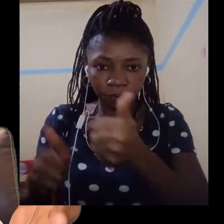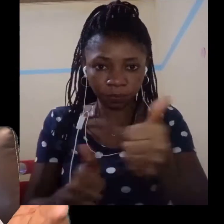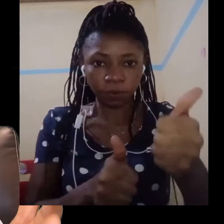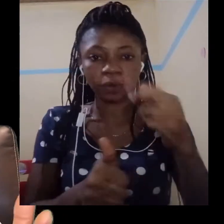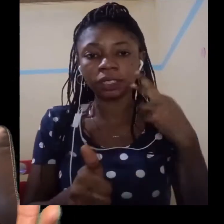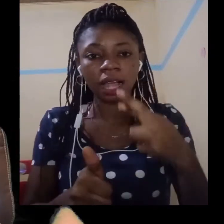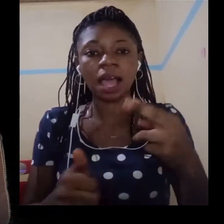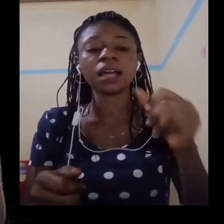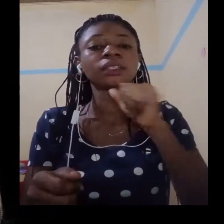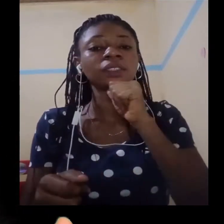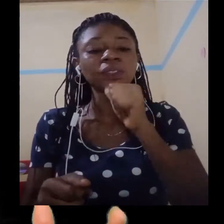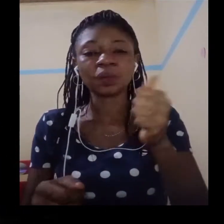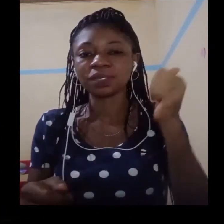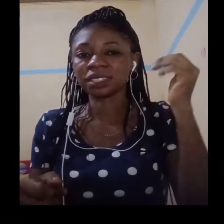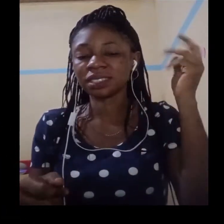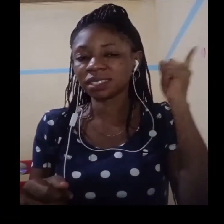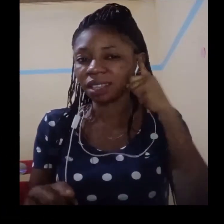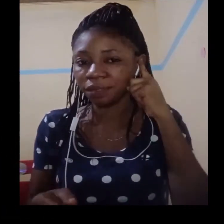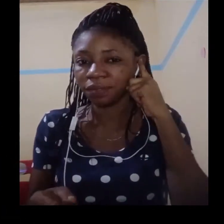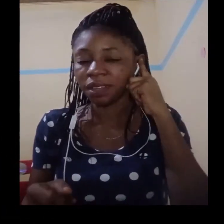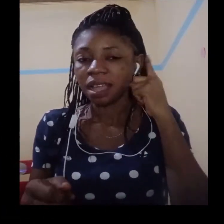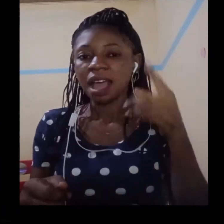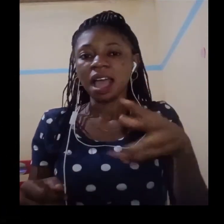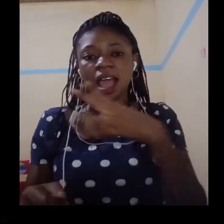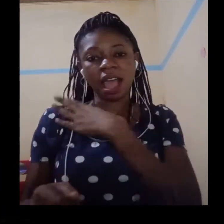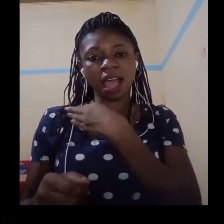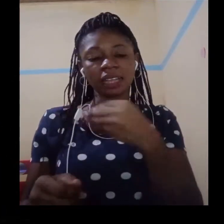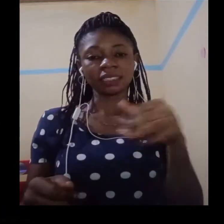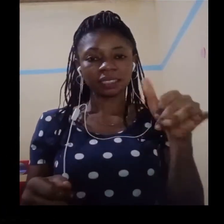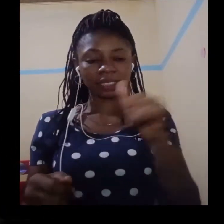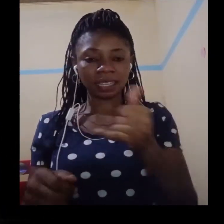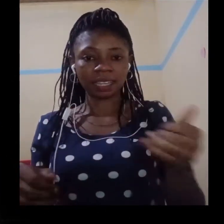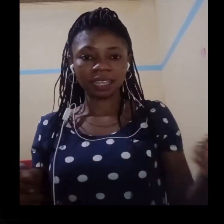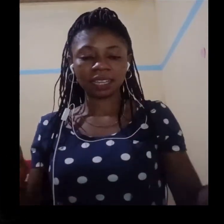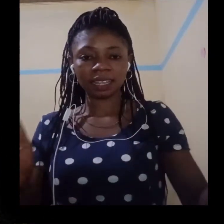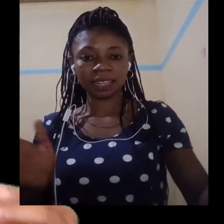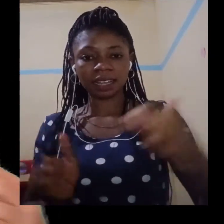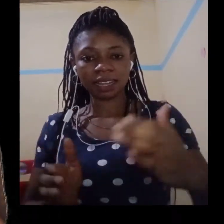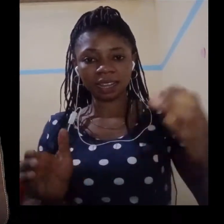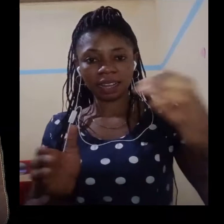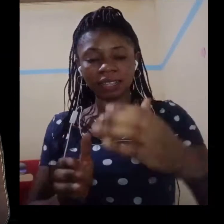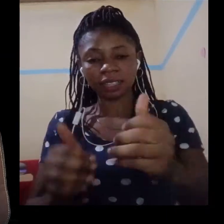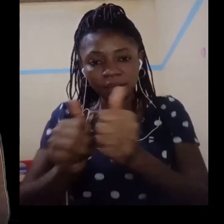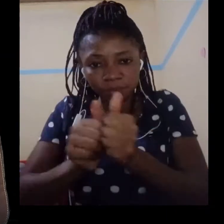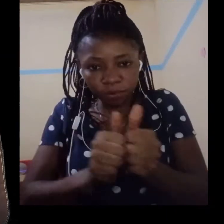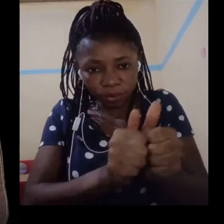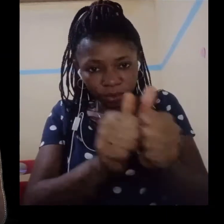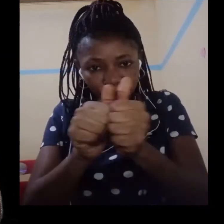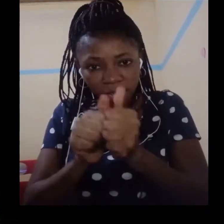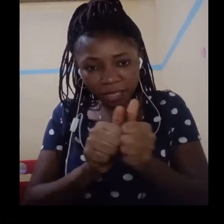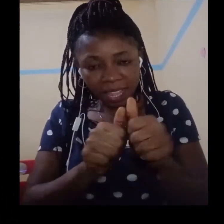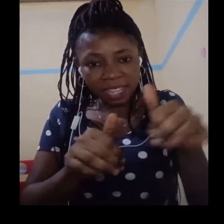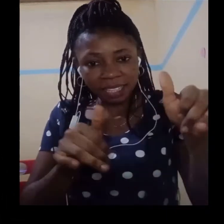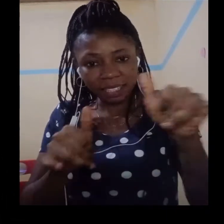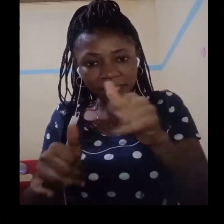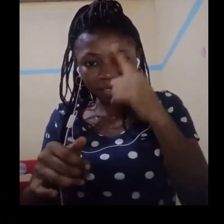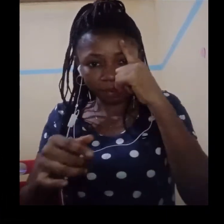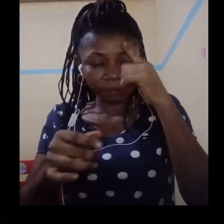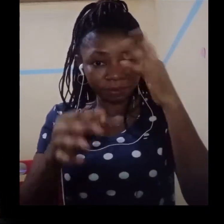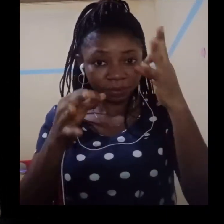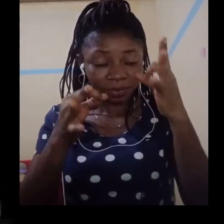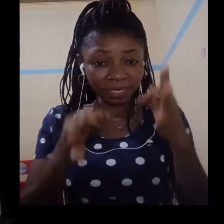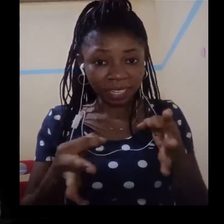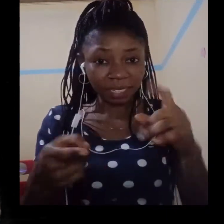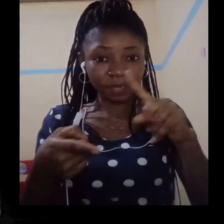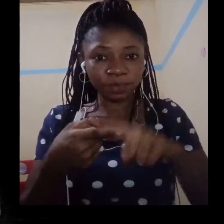that followed her. They were not deaf. And they came together, and when